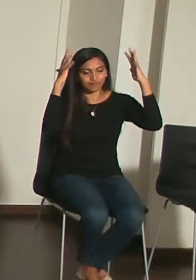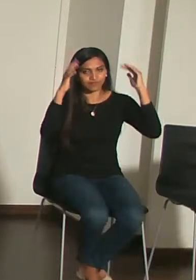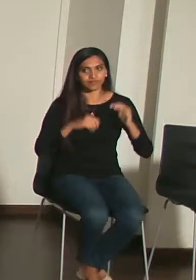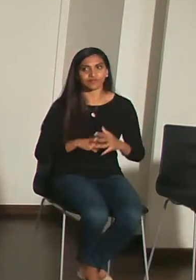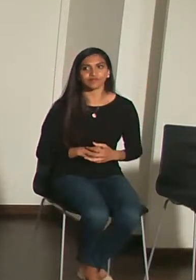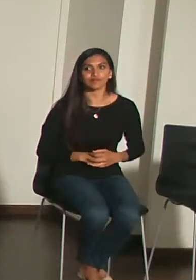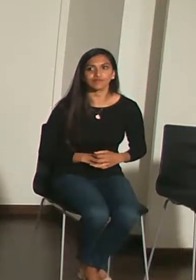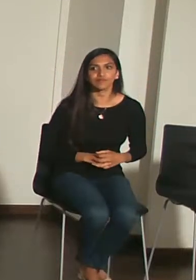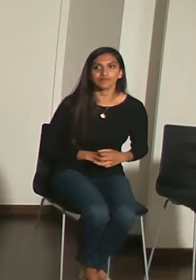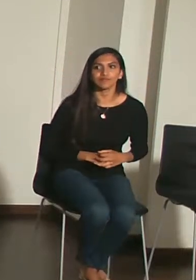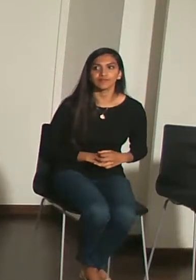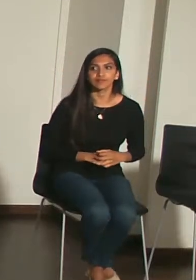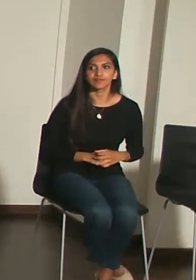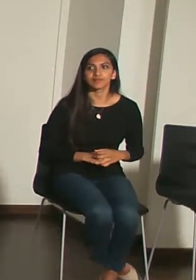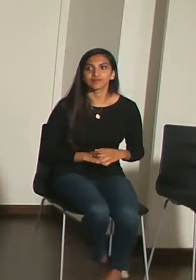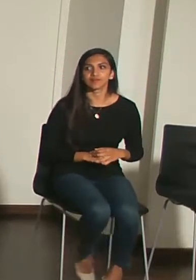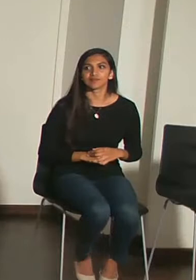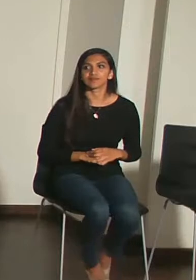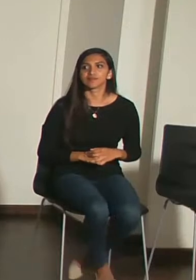Um,